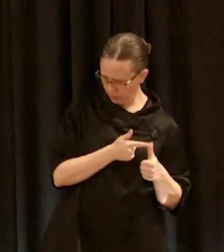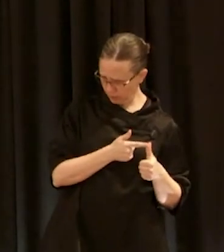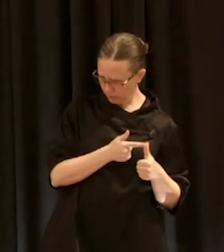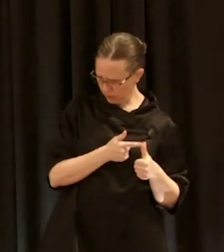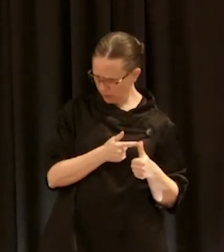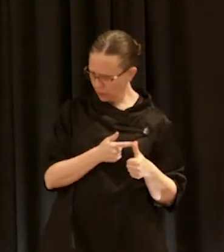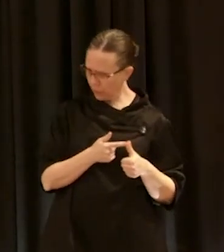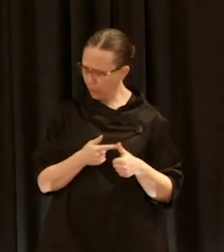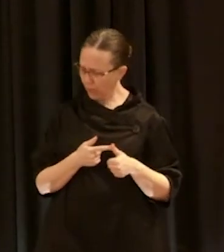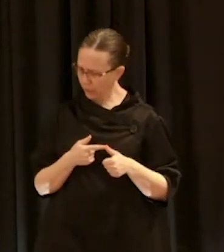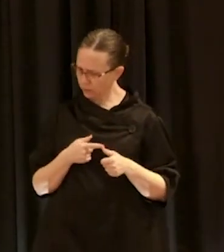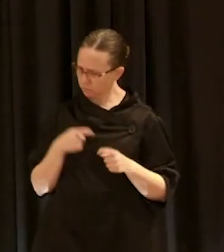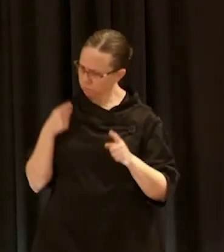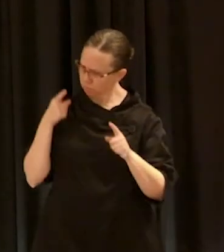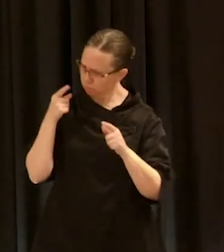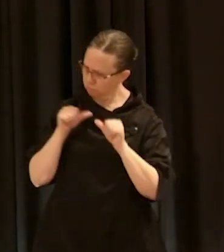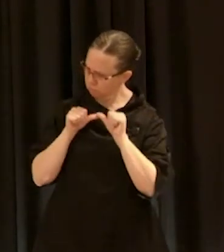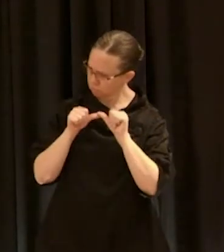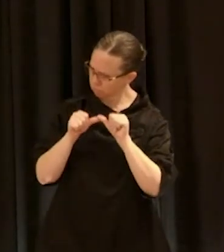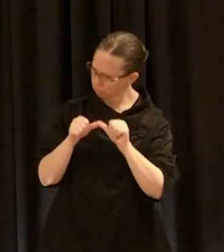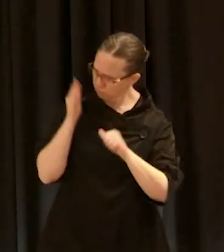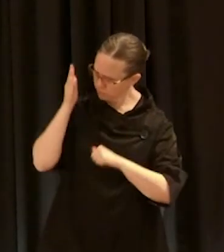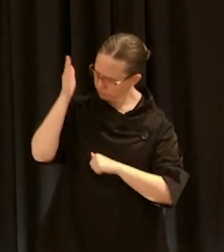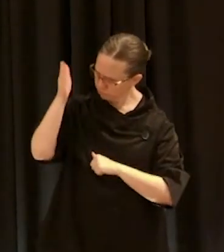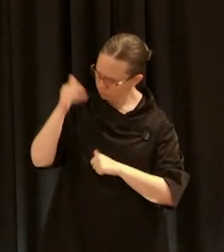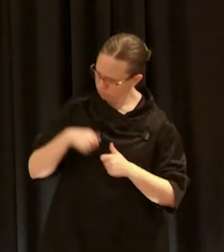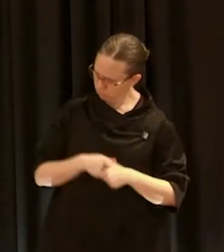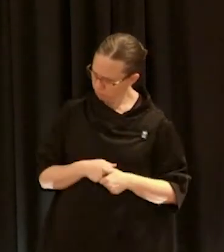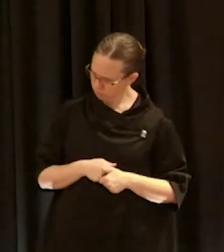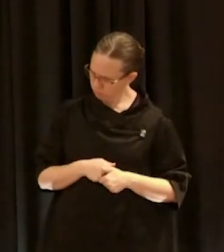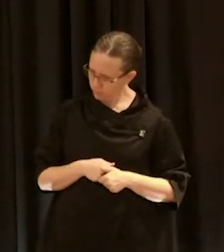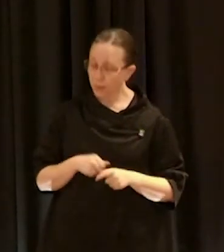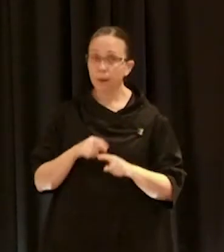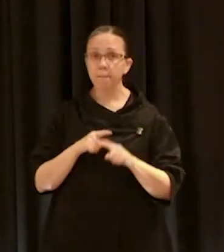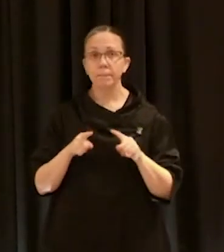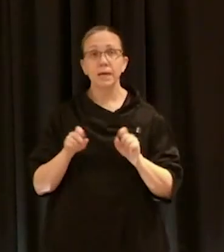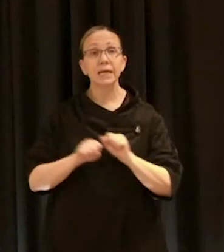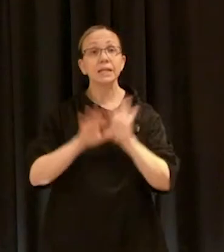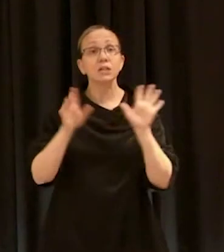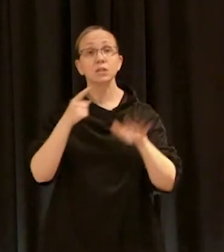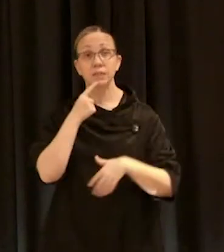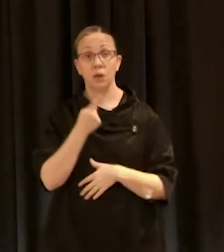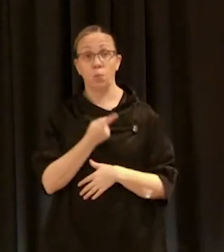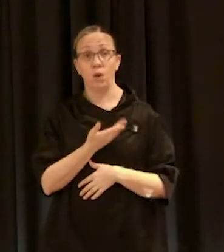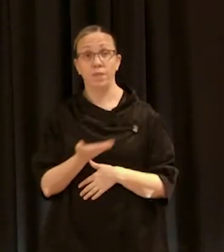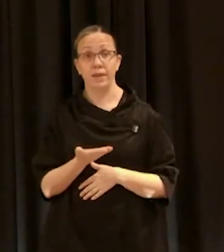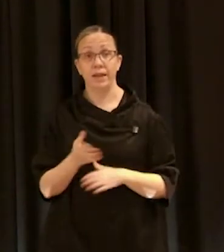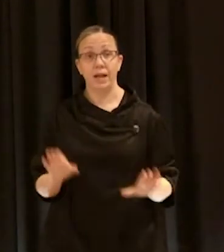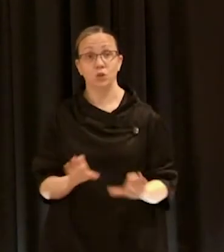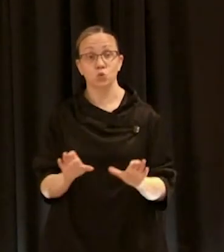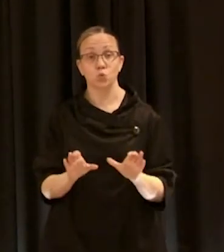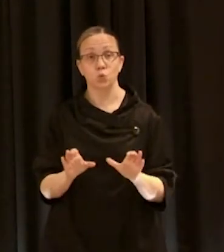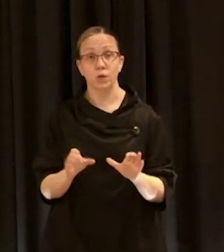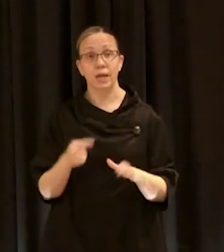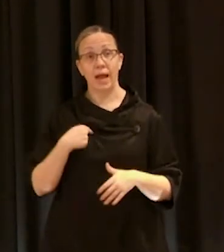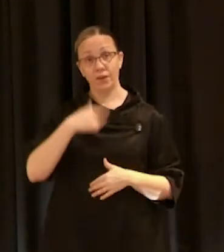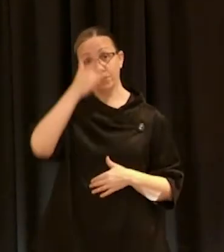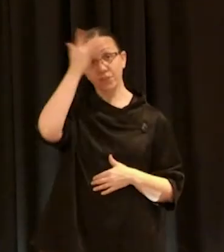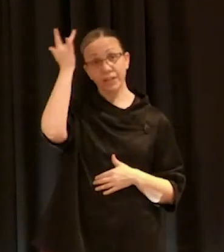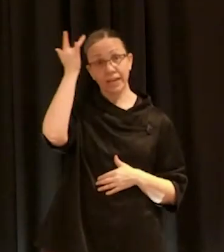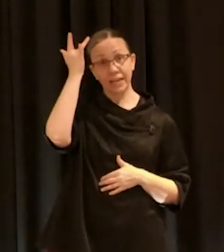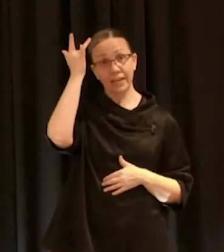behind, and he's reaching into those things which are before. But he plainly said, the one thing I do. I'm